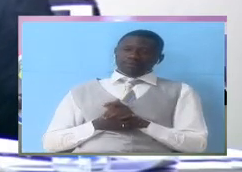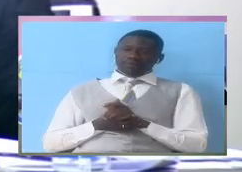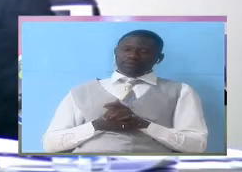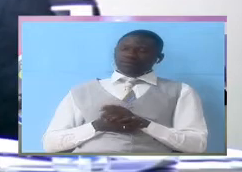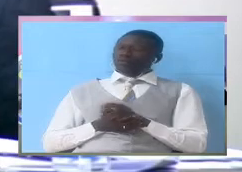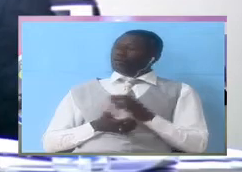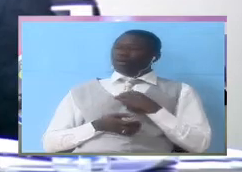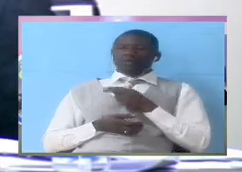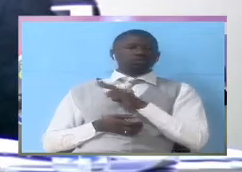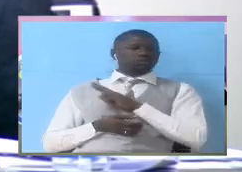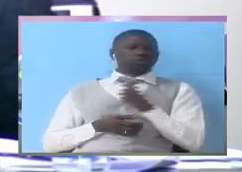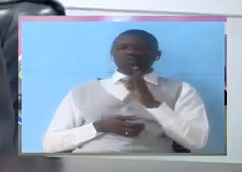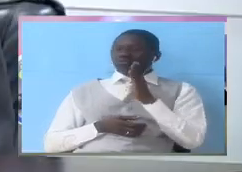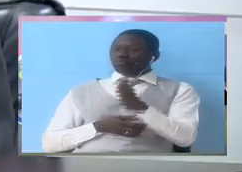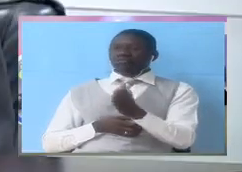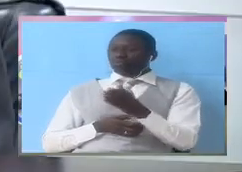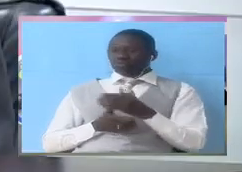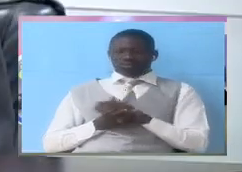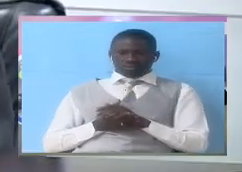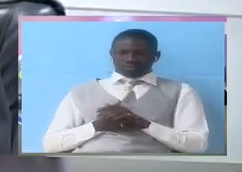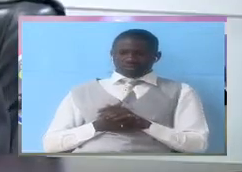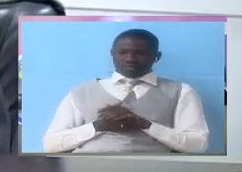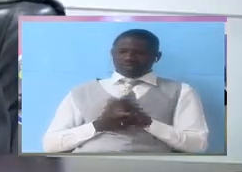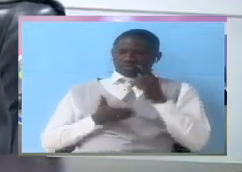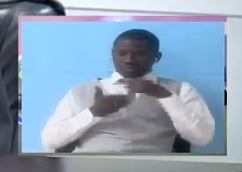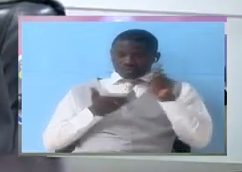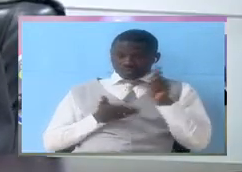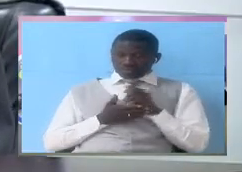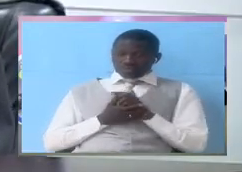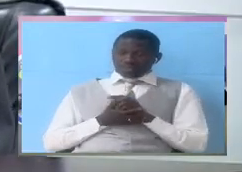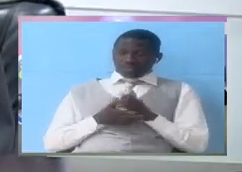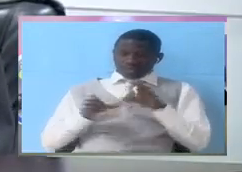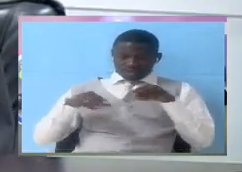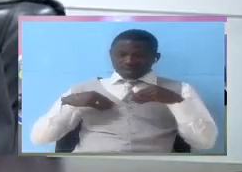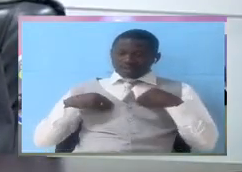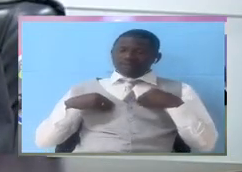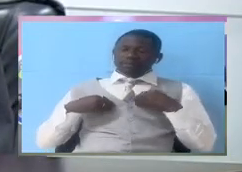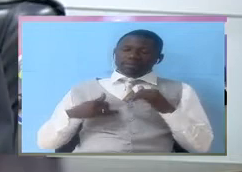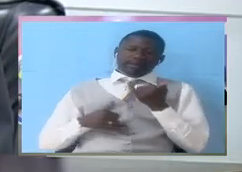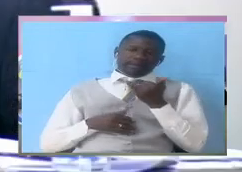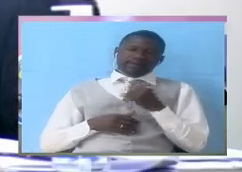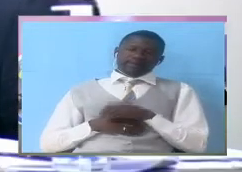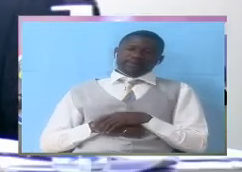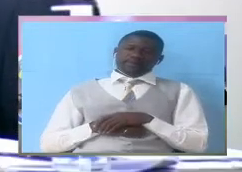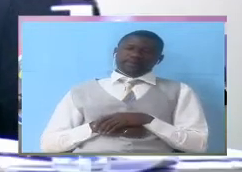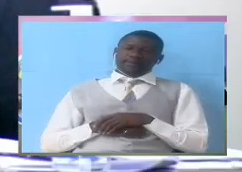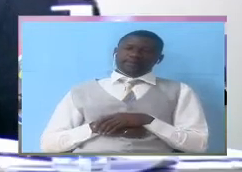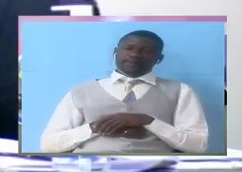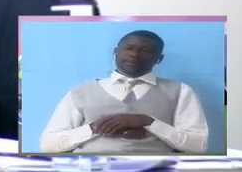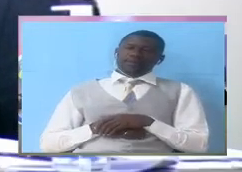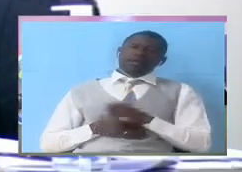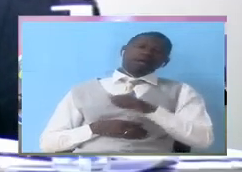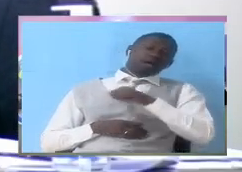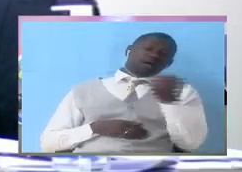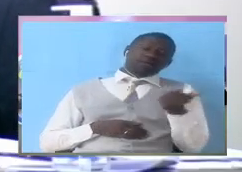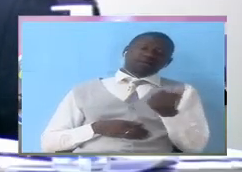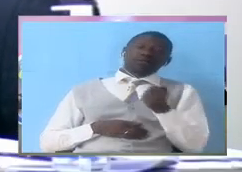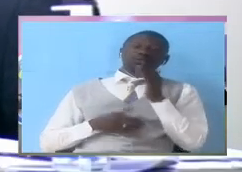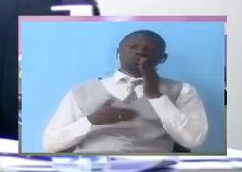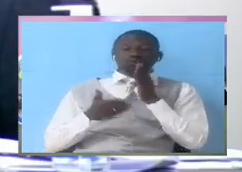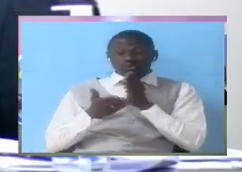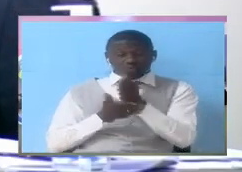not true. Du won diga. Correct. Accepted. Wow, nanguna. And the truth of what